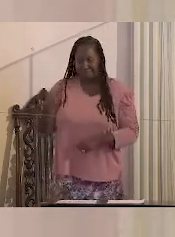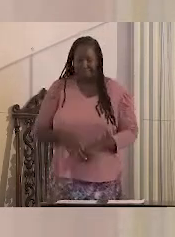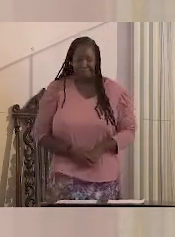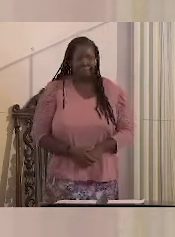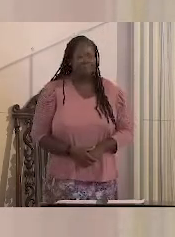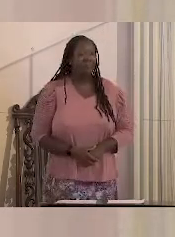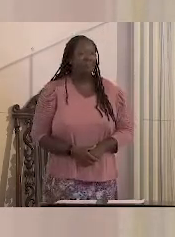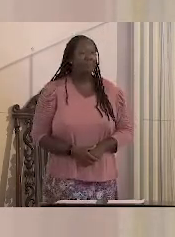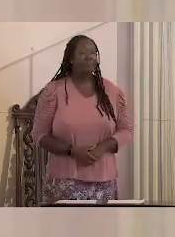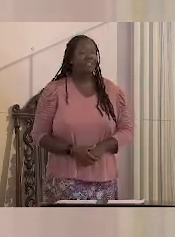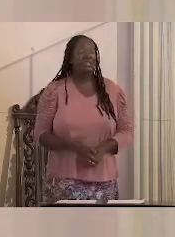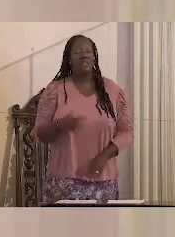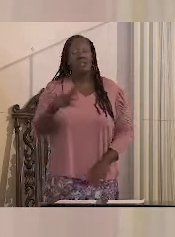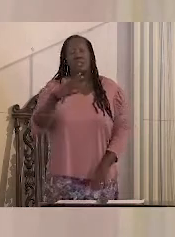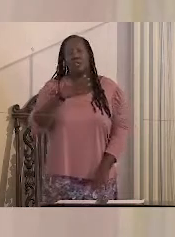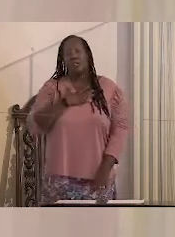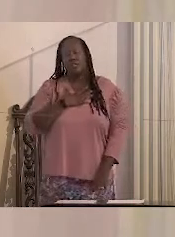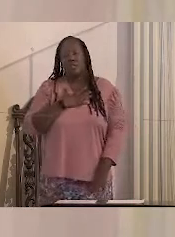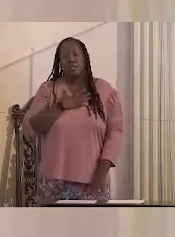Oh,